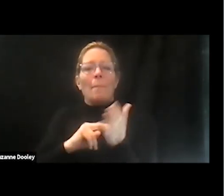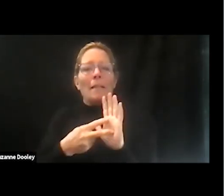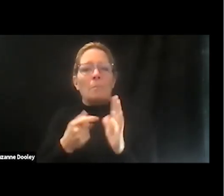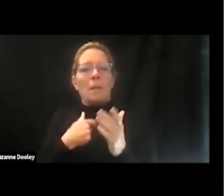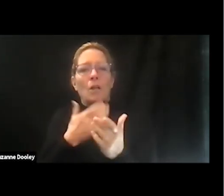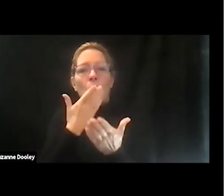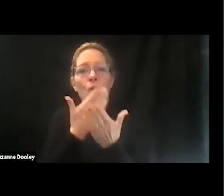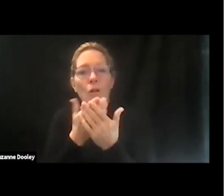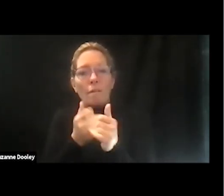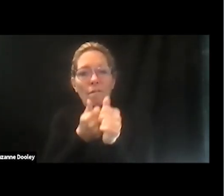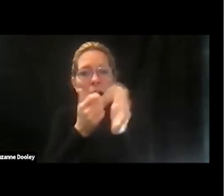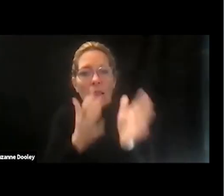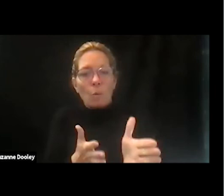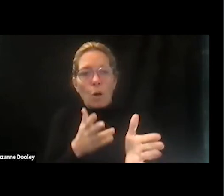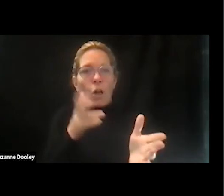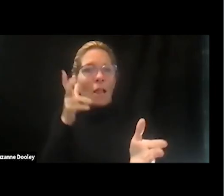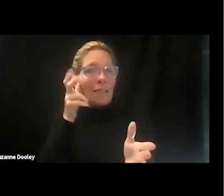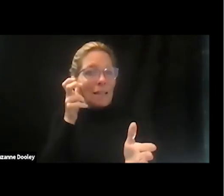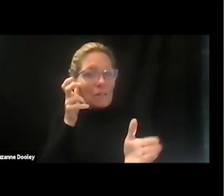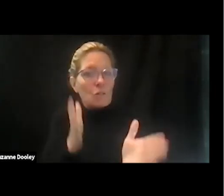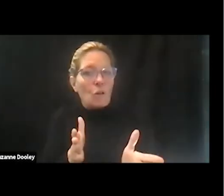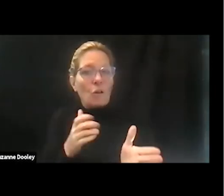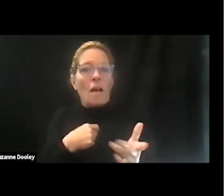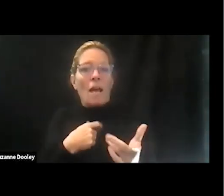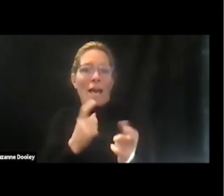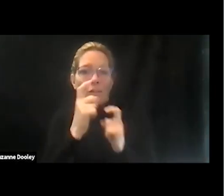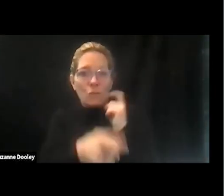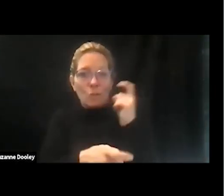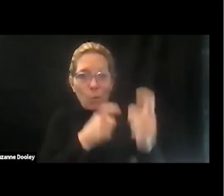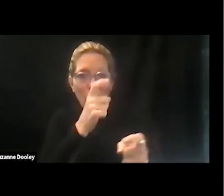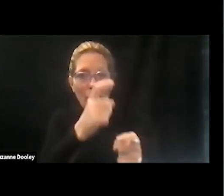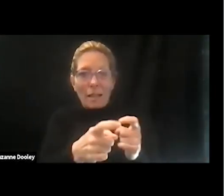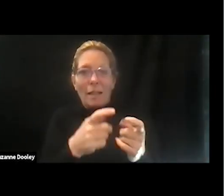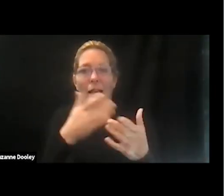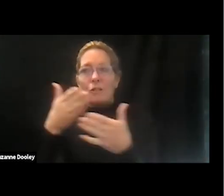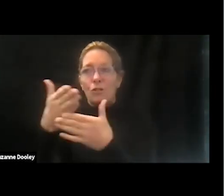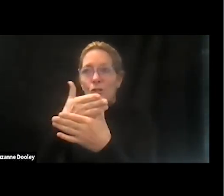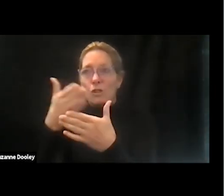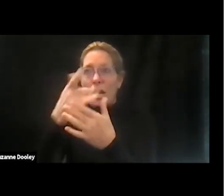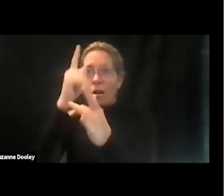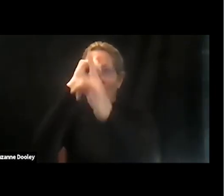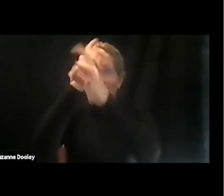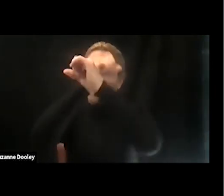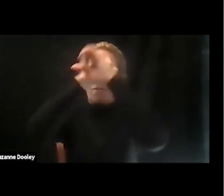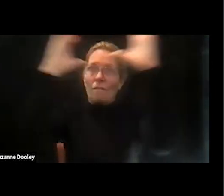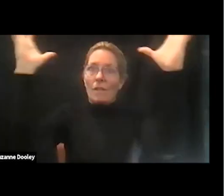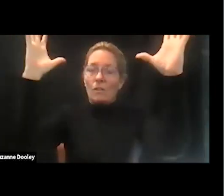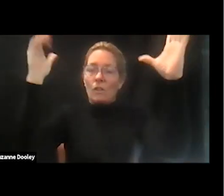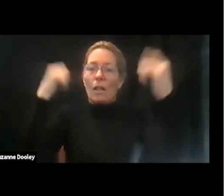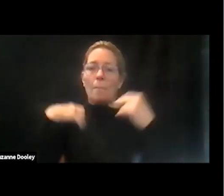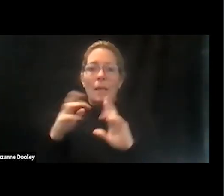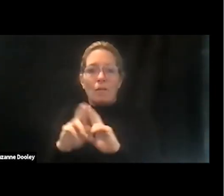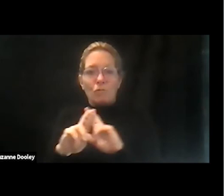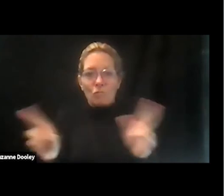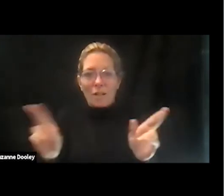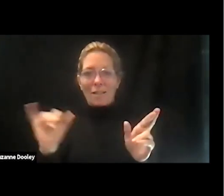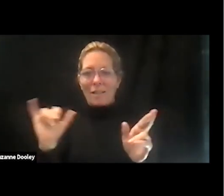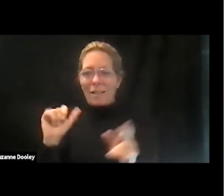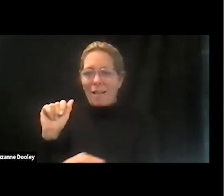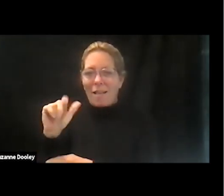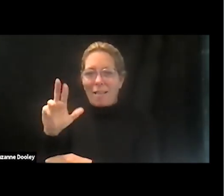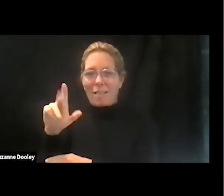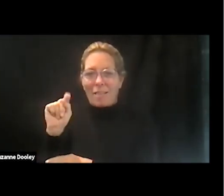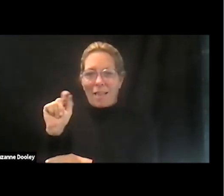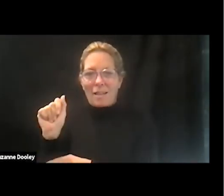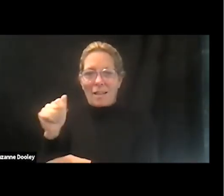being a good listener and putting your money where your mouth is and creating this shared vision and being ready, like Aletta was